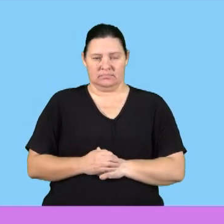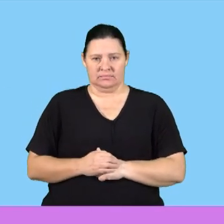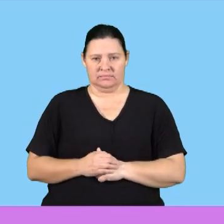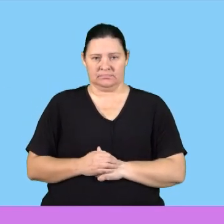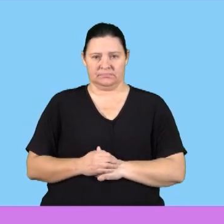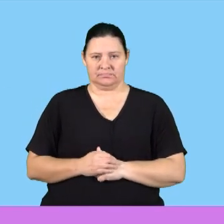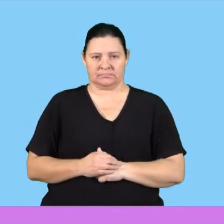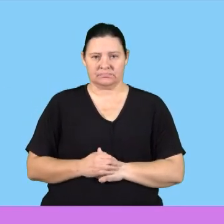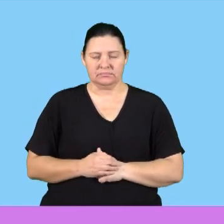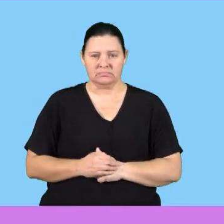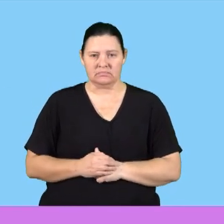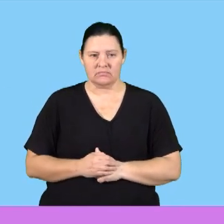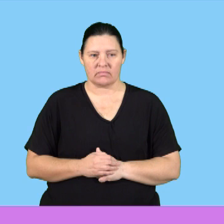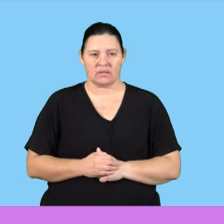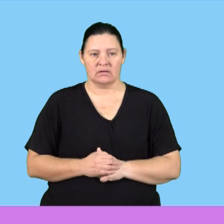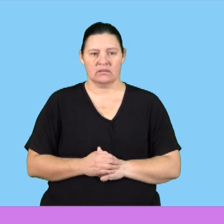So